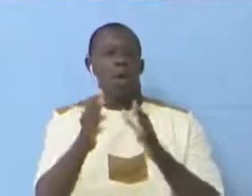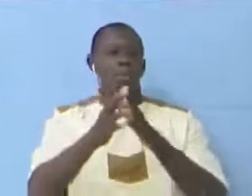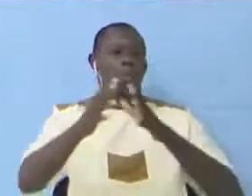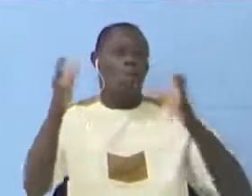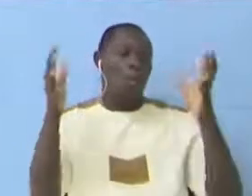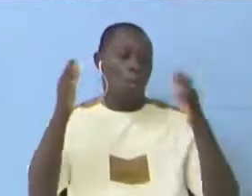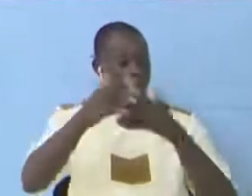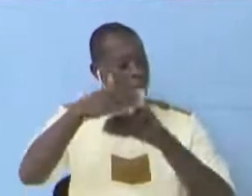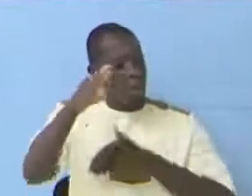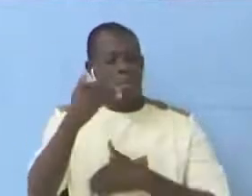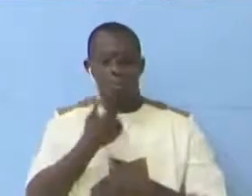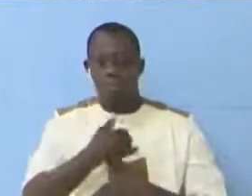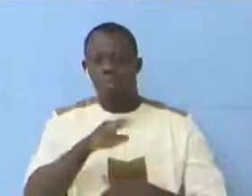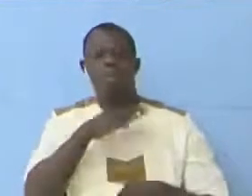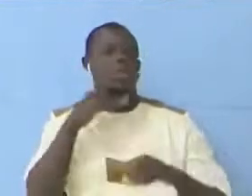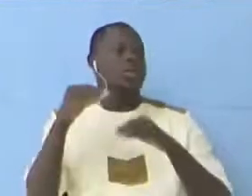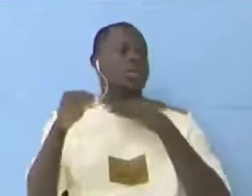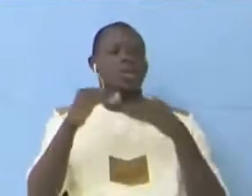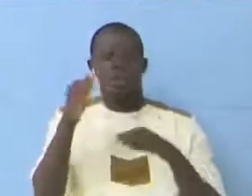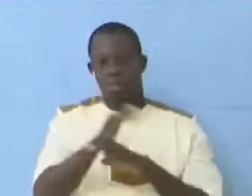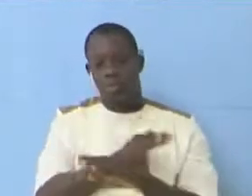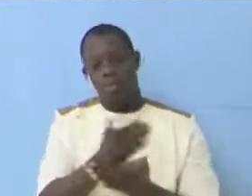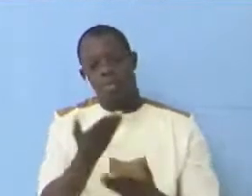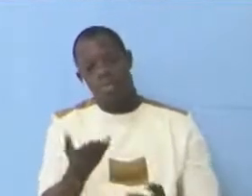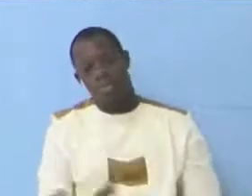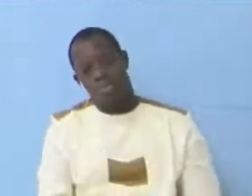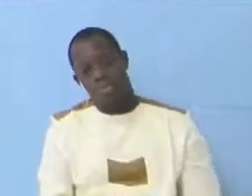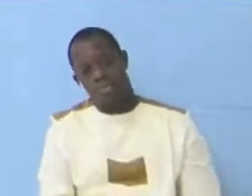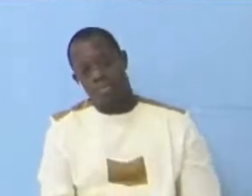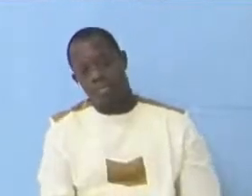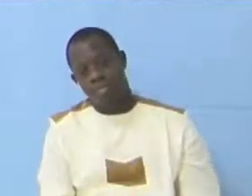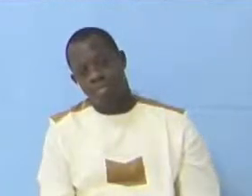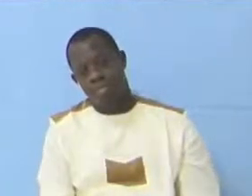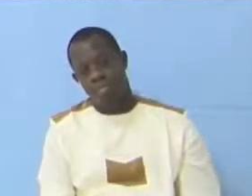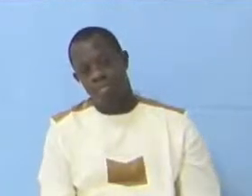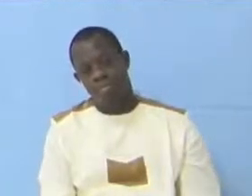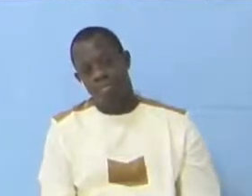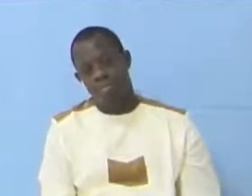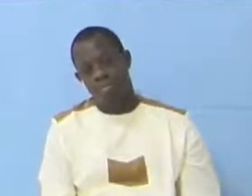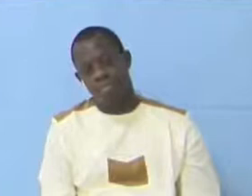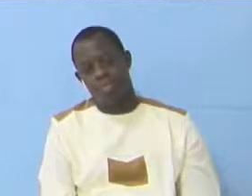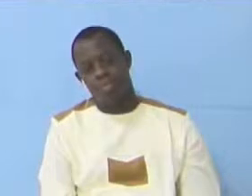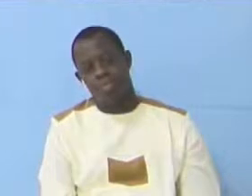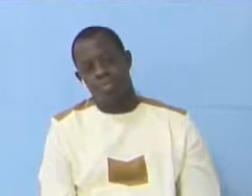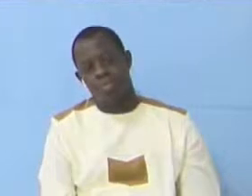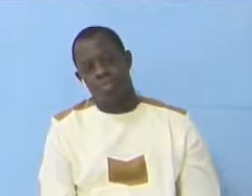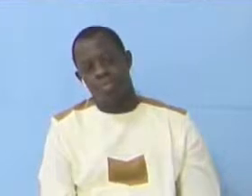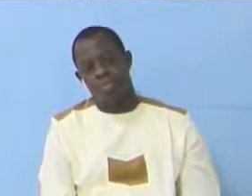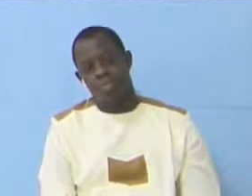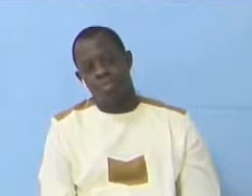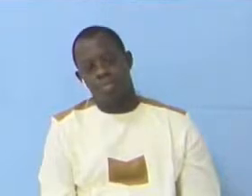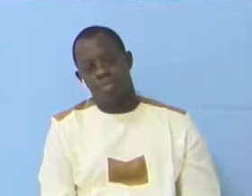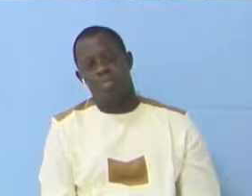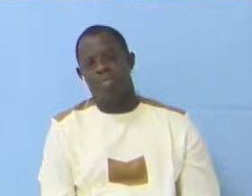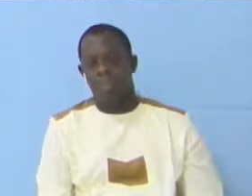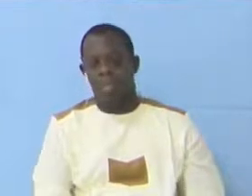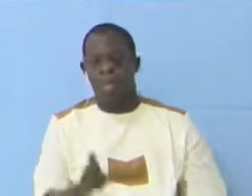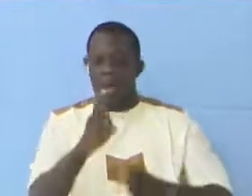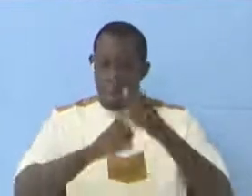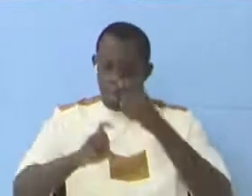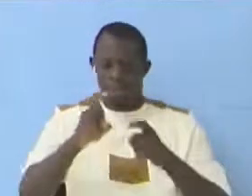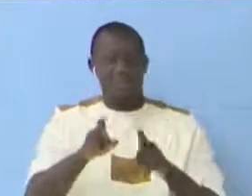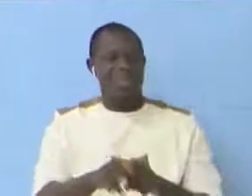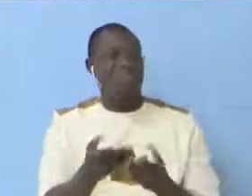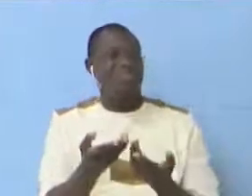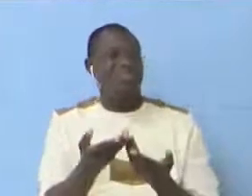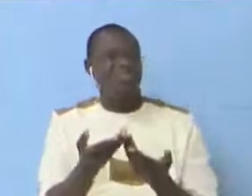murder. Léegi nag fi mu nekk nii tam ñu ngi jëflante ak beneen rey gu bari goo xam ne amoon na ci réew mi. Again,